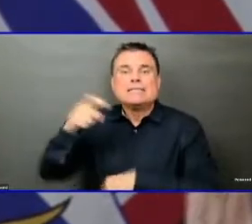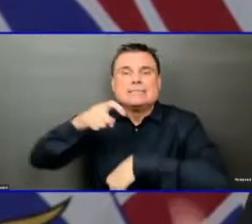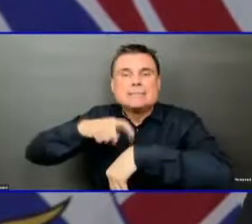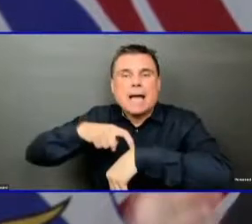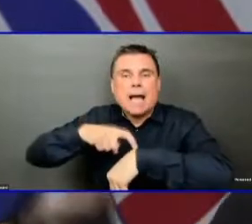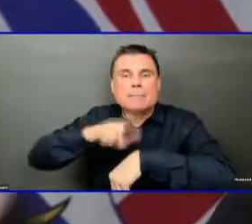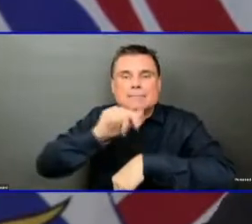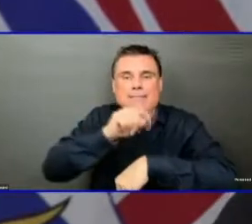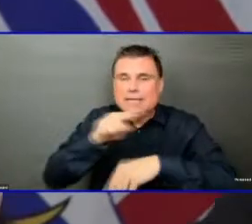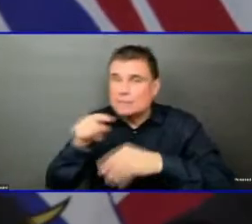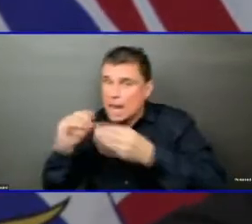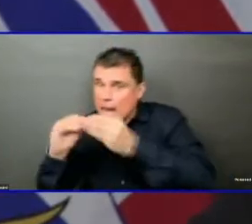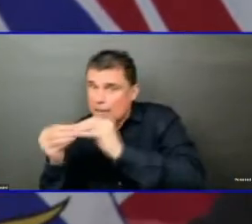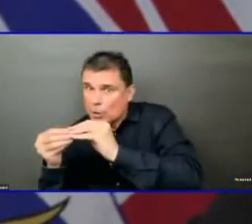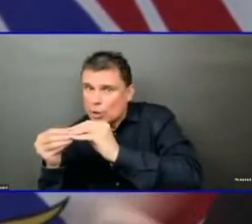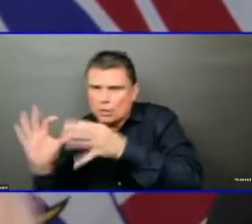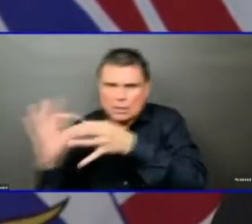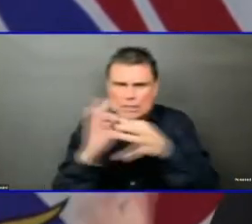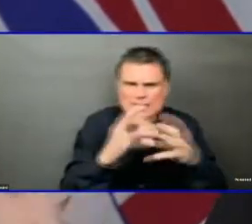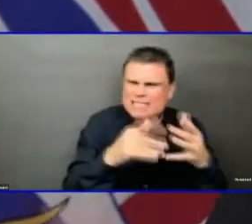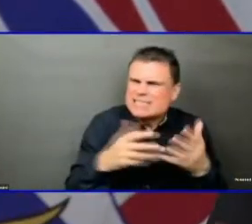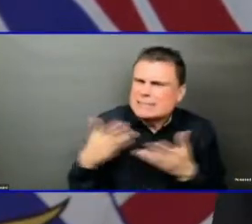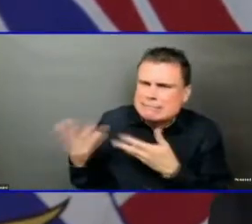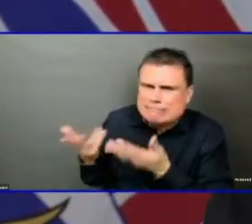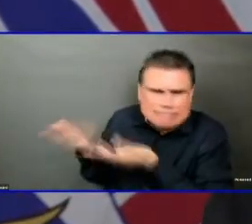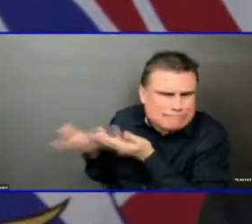set dates that become the sort of